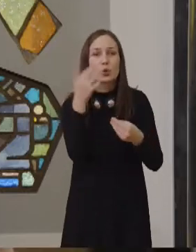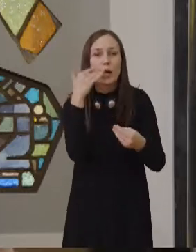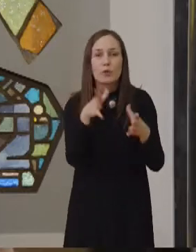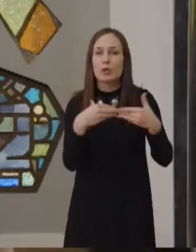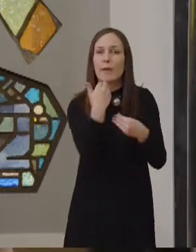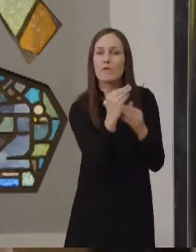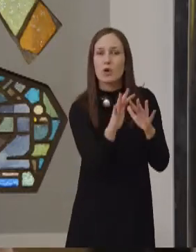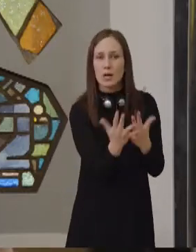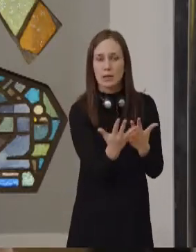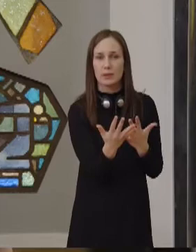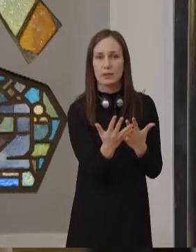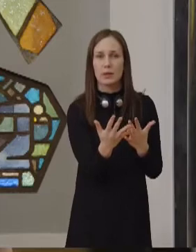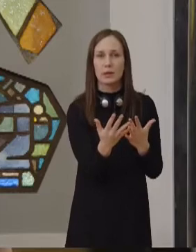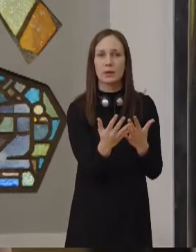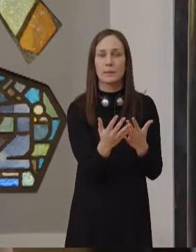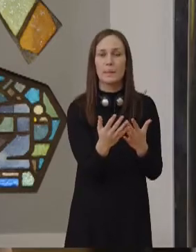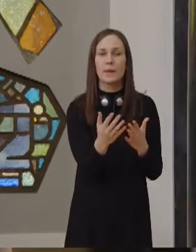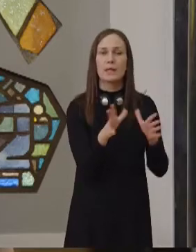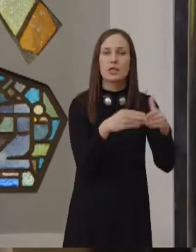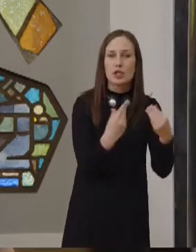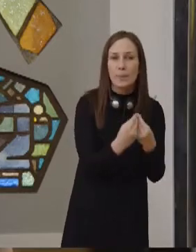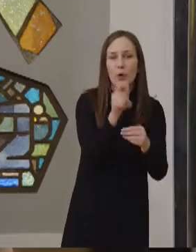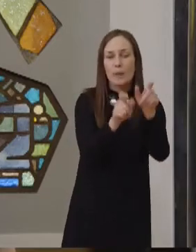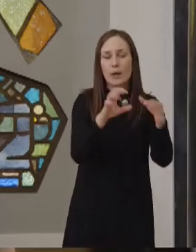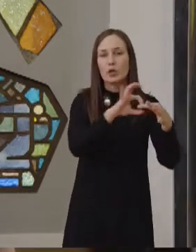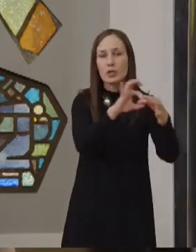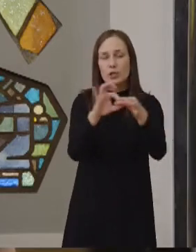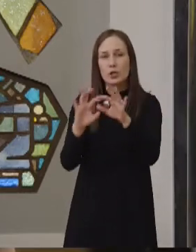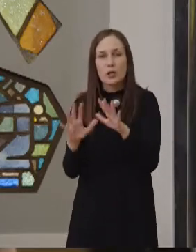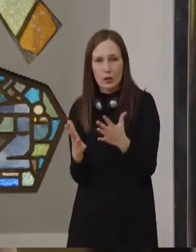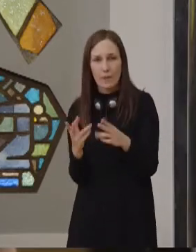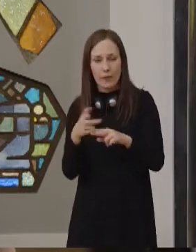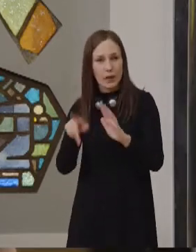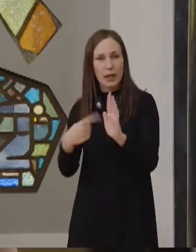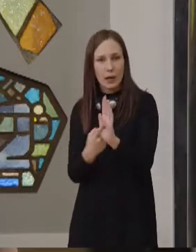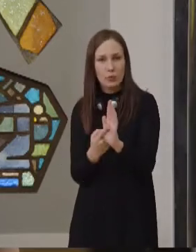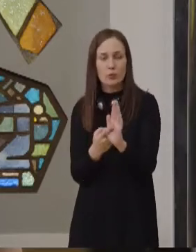question. How could you define a family?